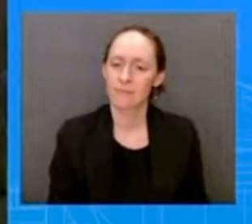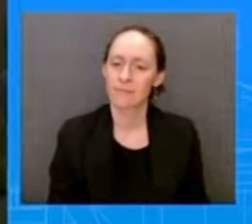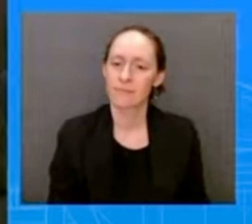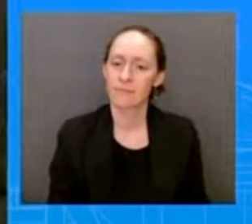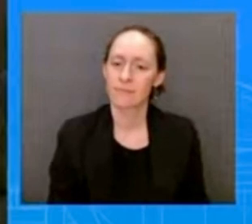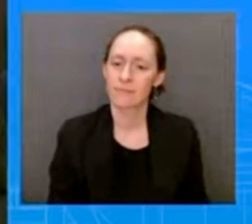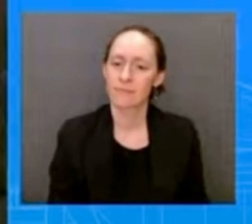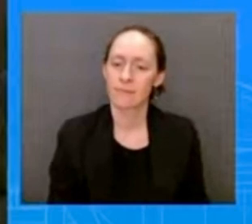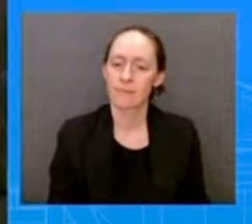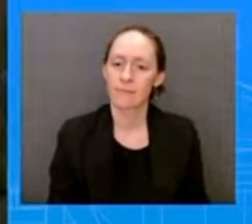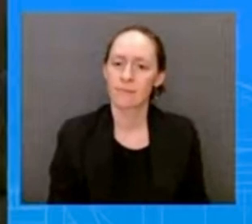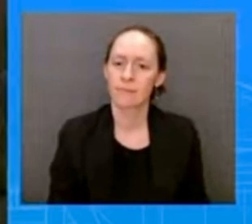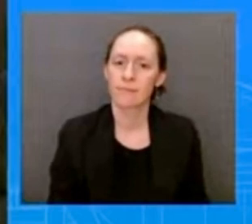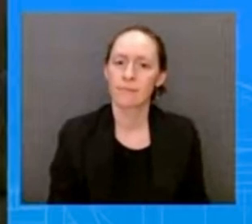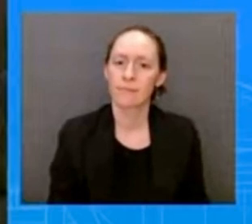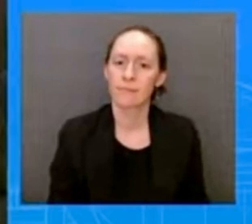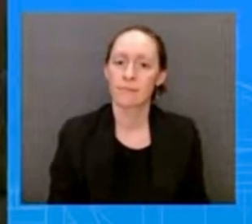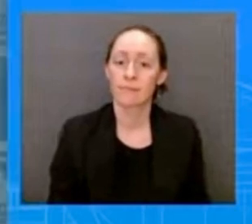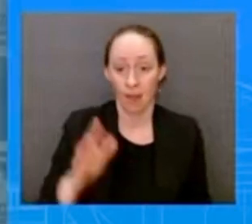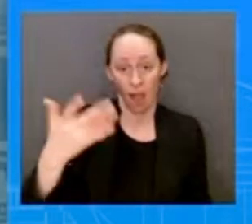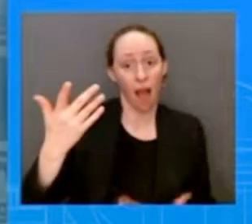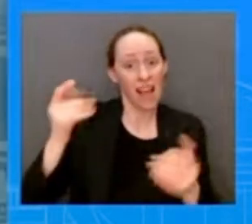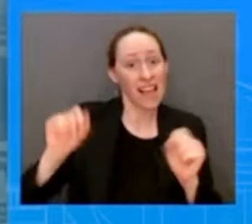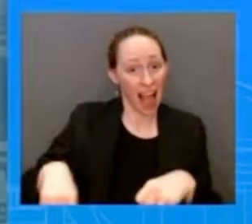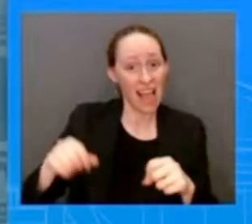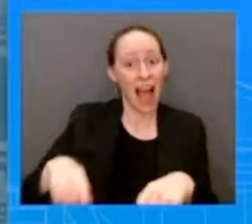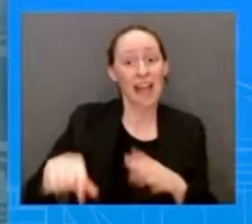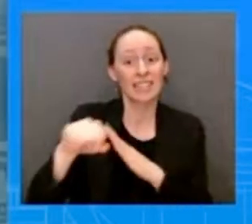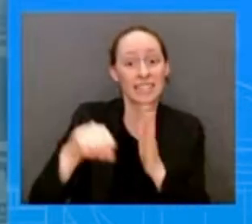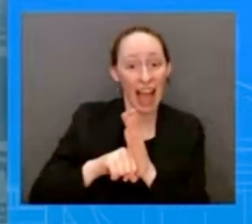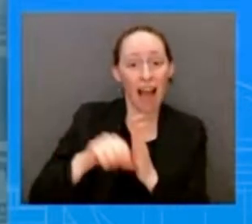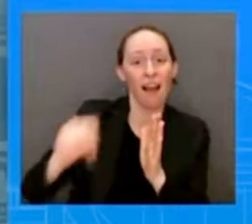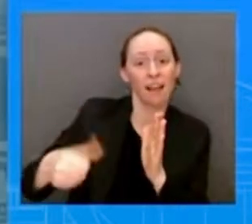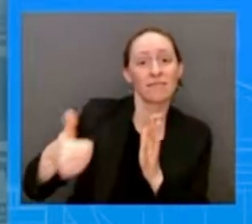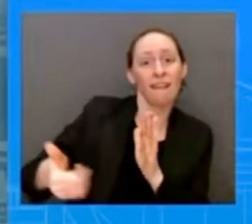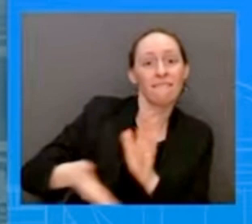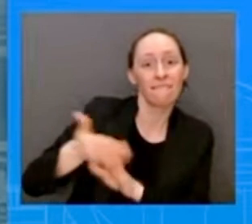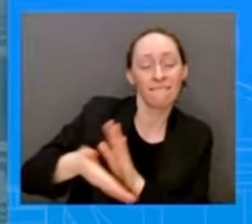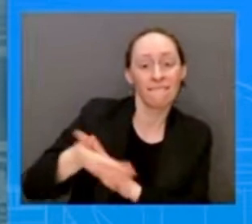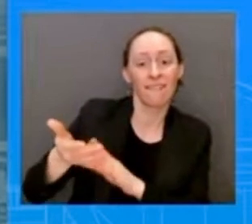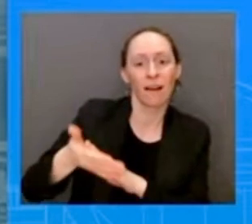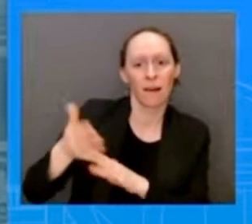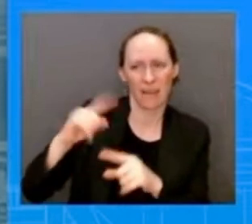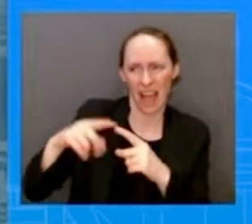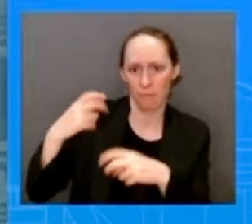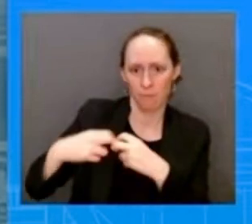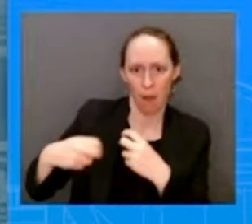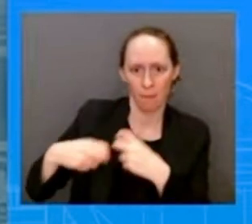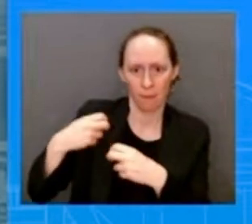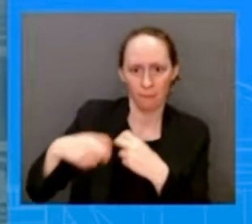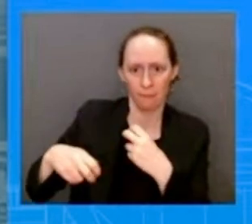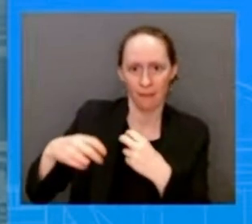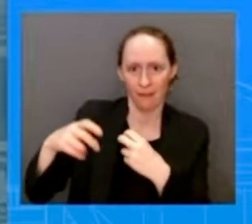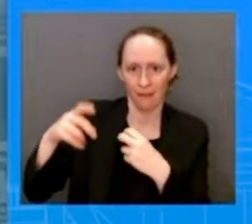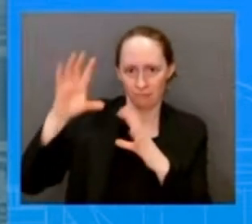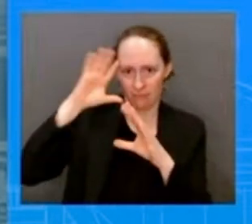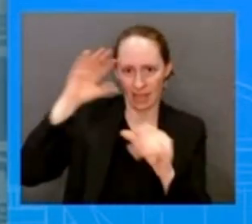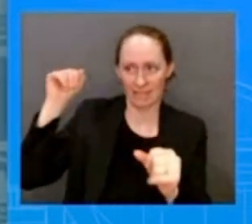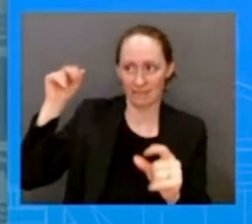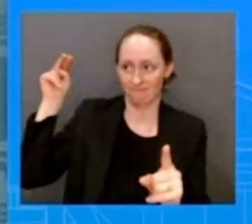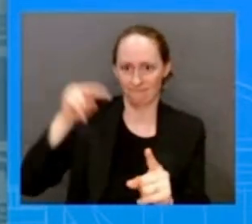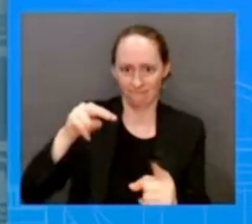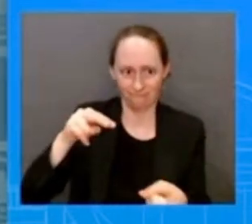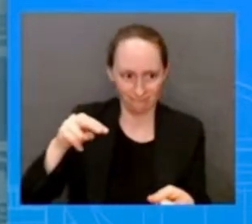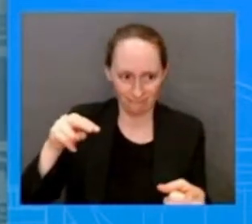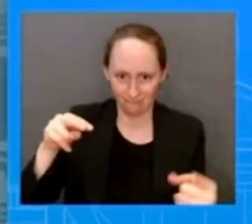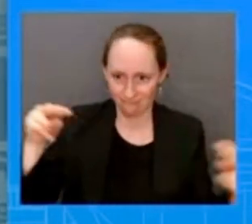outcomes of their governing process. Look, one thing that the president believes in is making sure that the streets in America and communities across the country